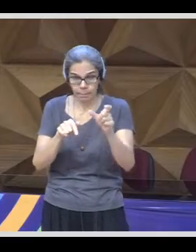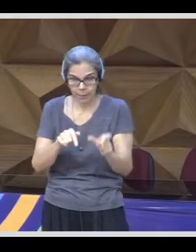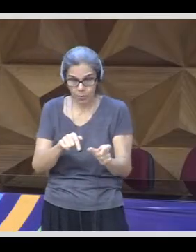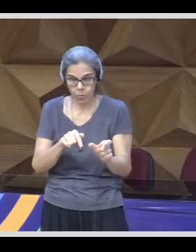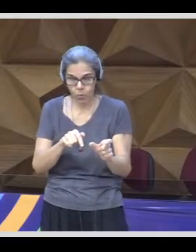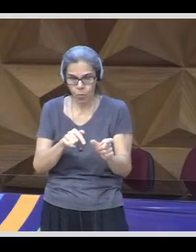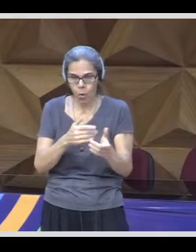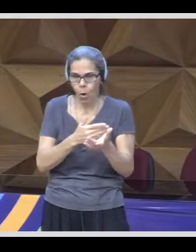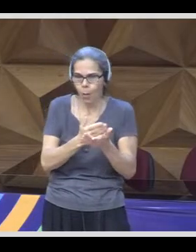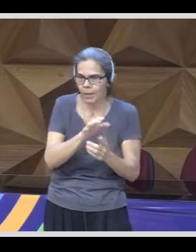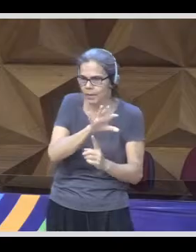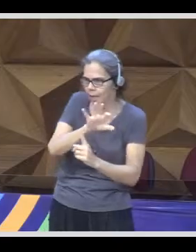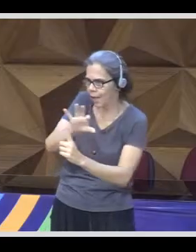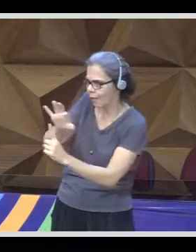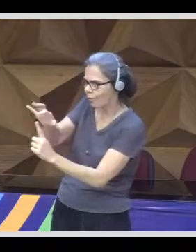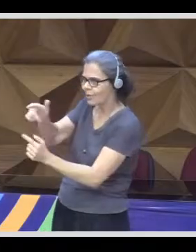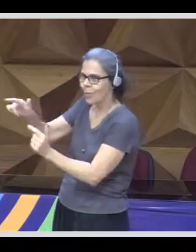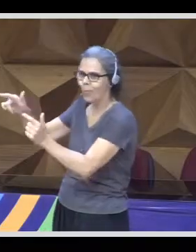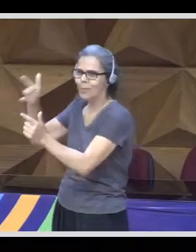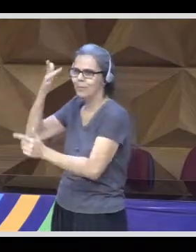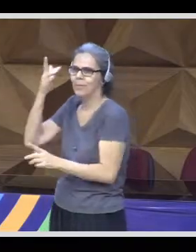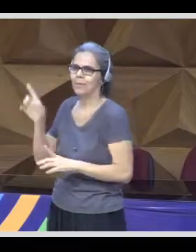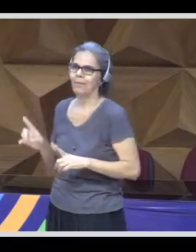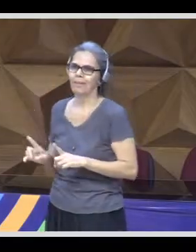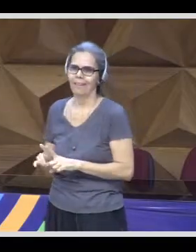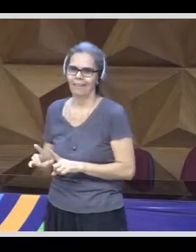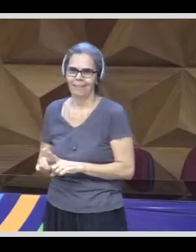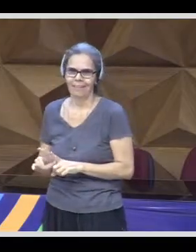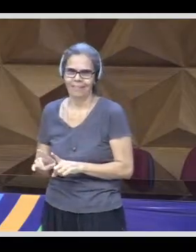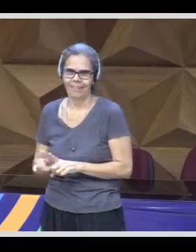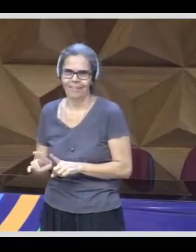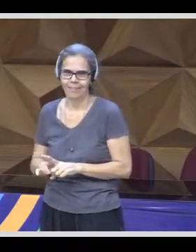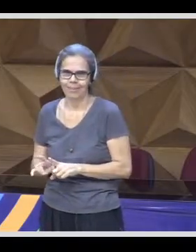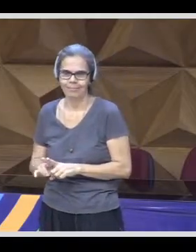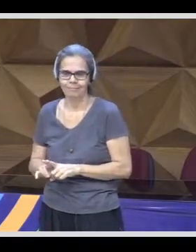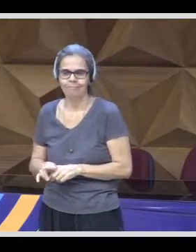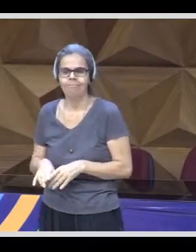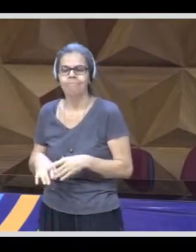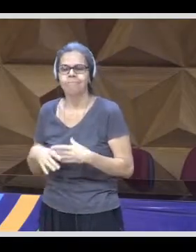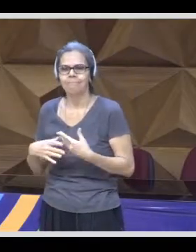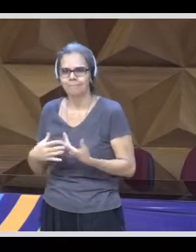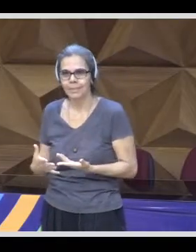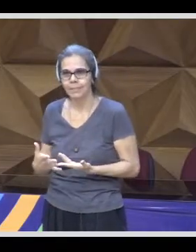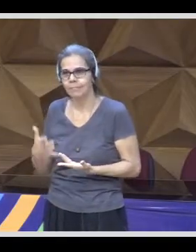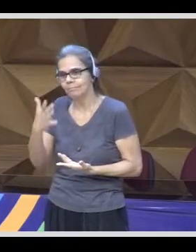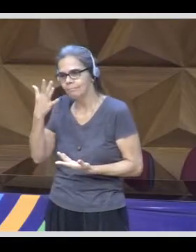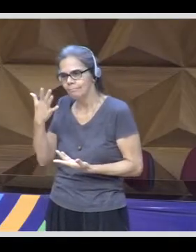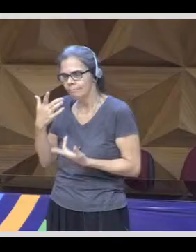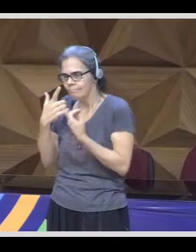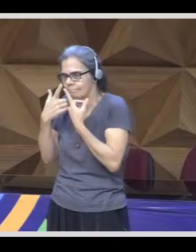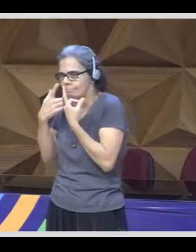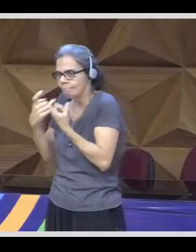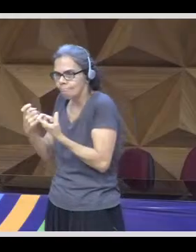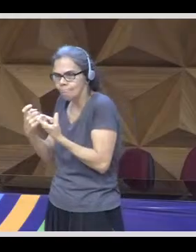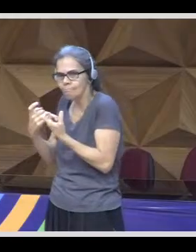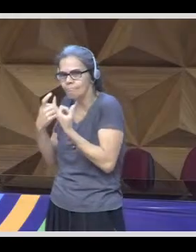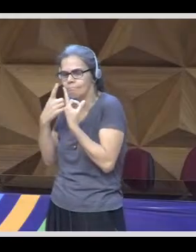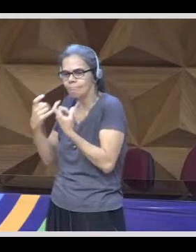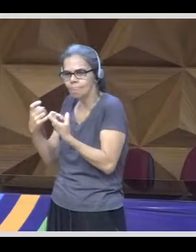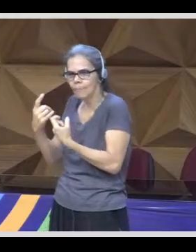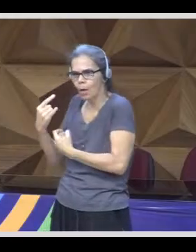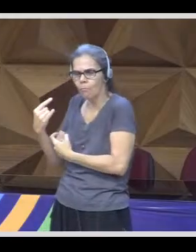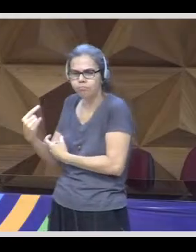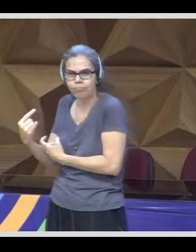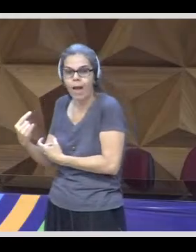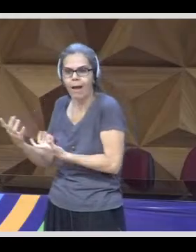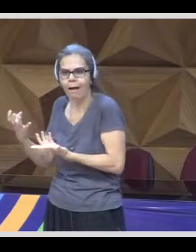they trigger the curiosity on the others to participate. And the others are usually, many